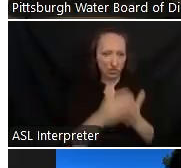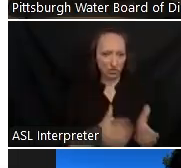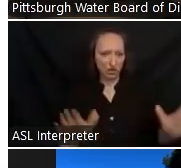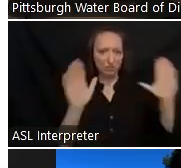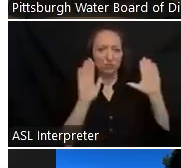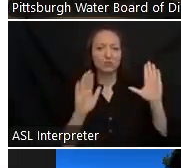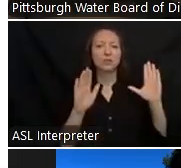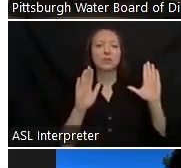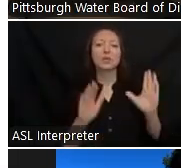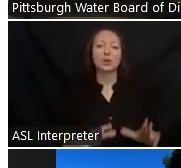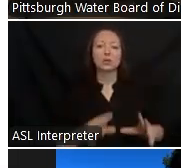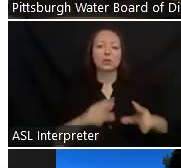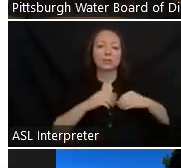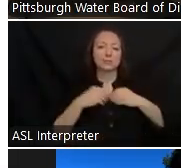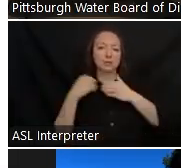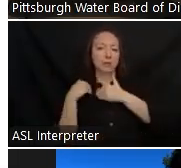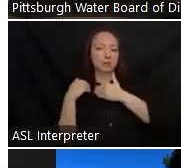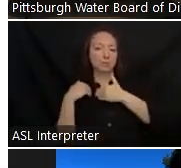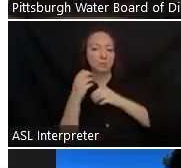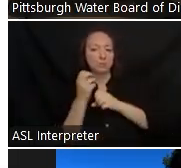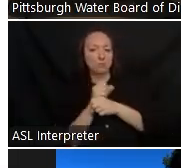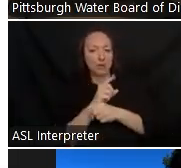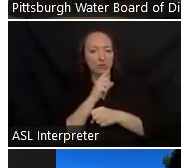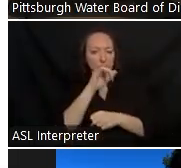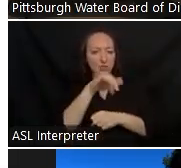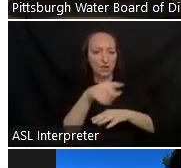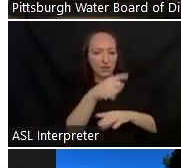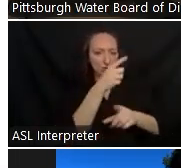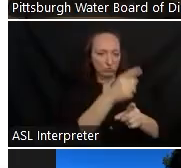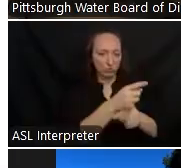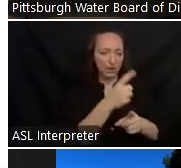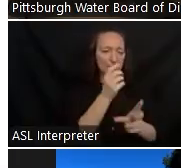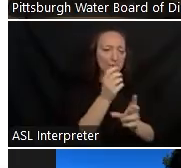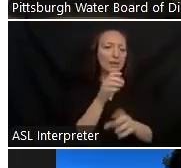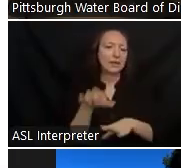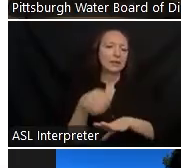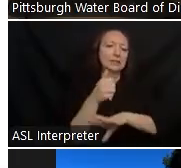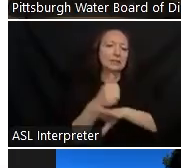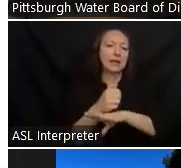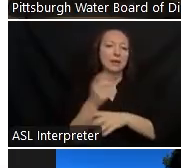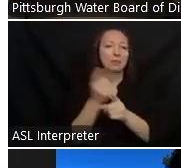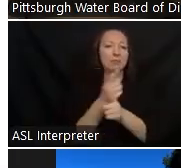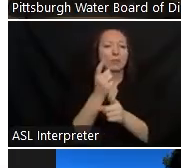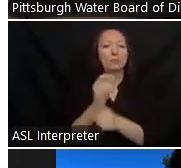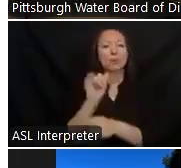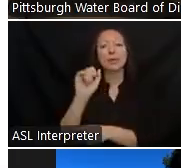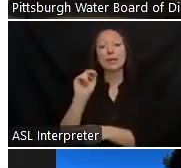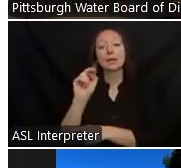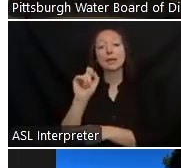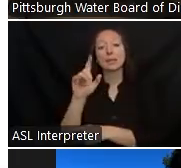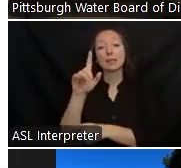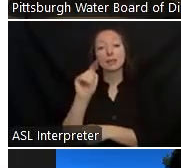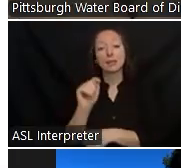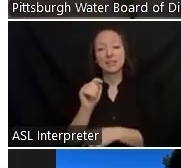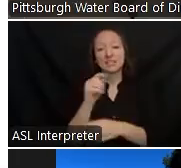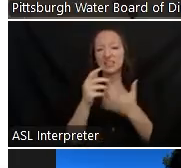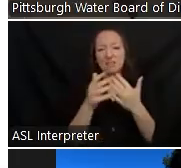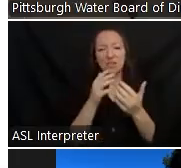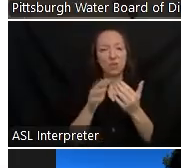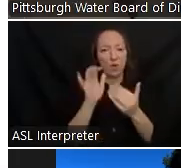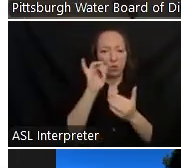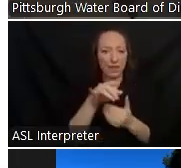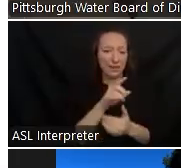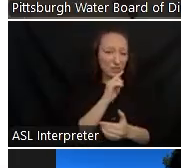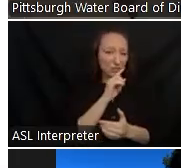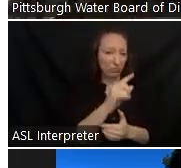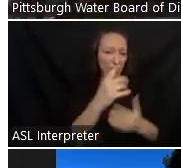for making those right and putting in inlets that are appropriate, even in situations where there's sort of a blended responsibility. Is that right? Correct.